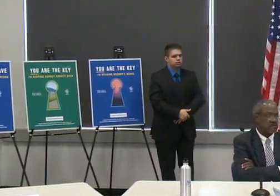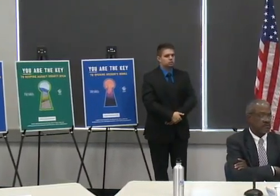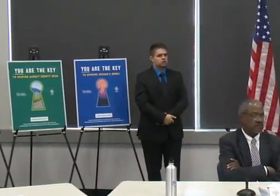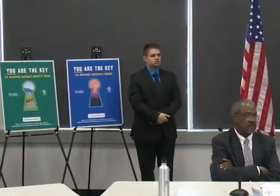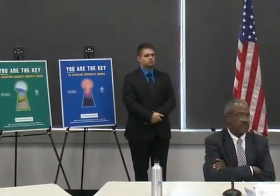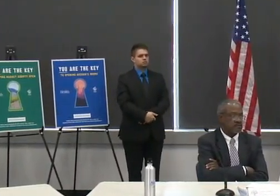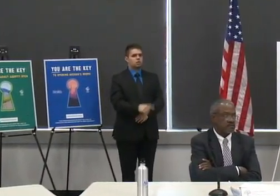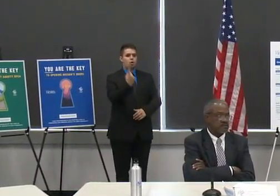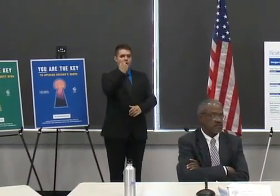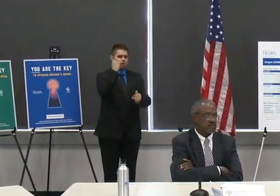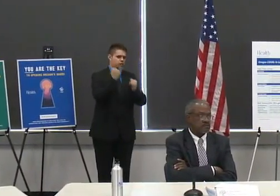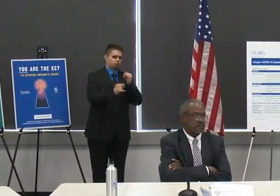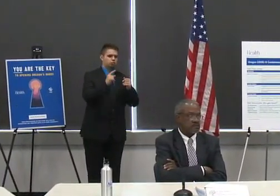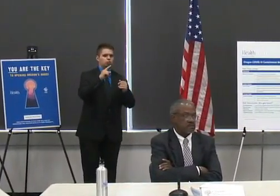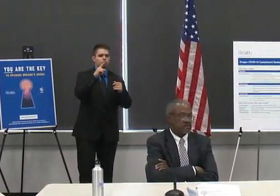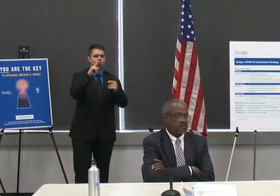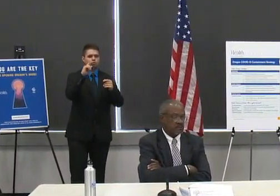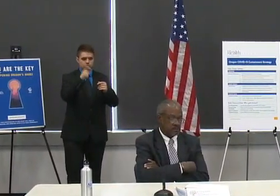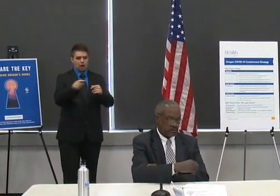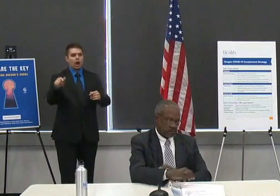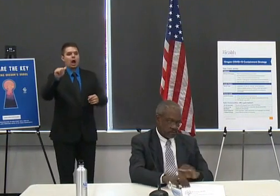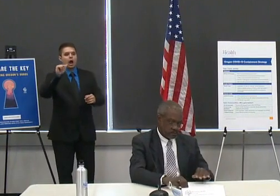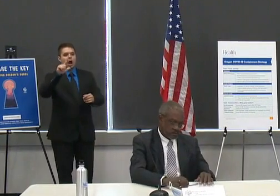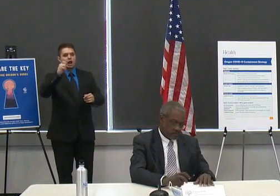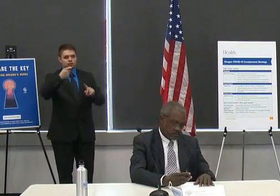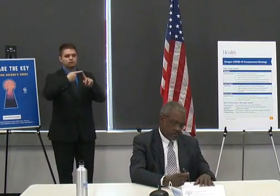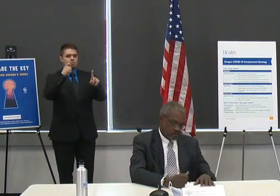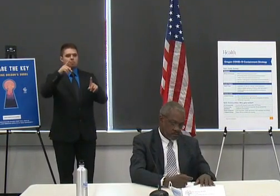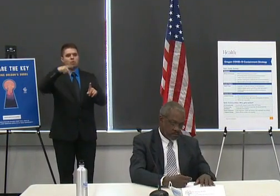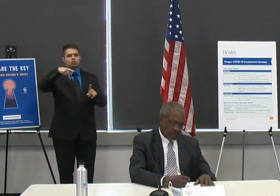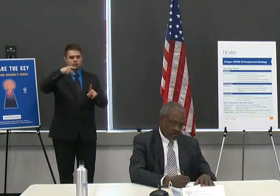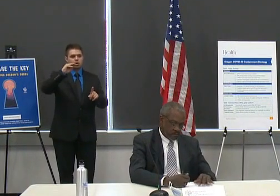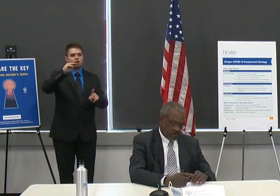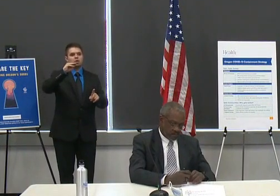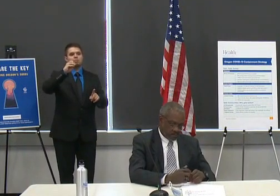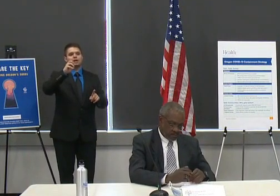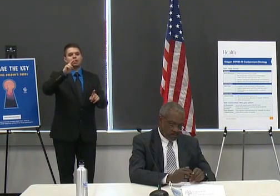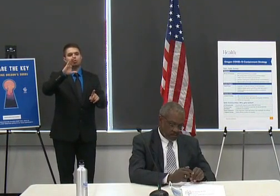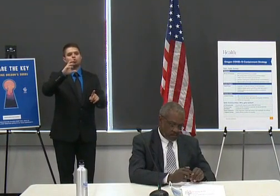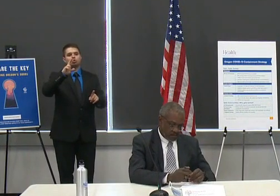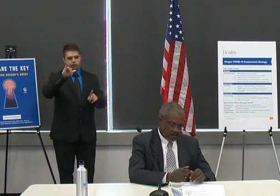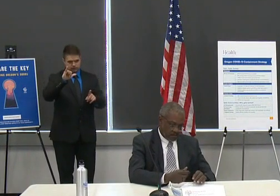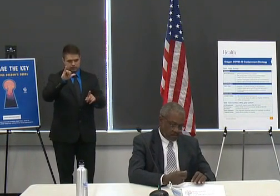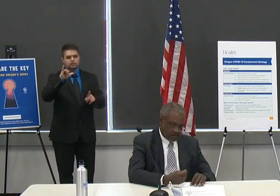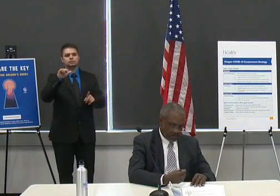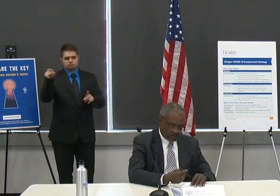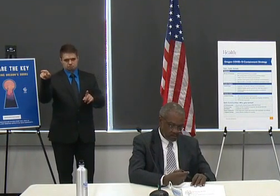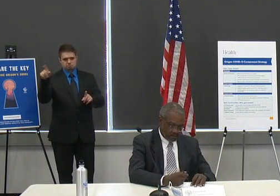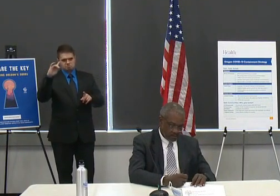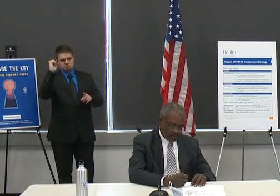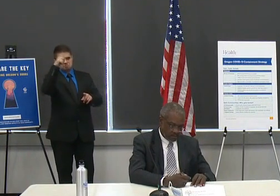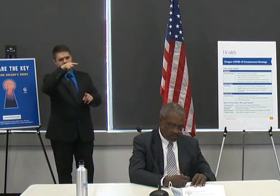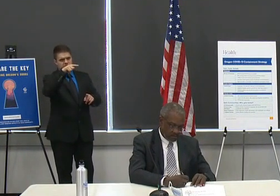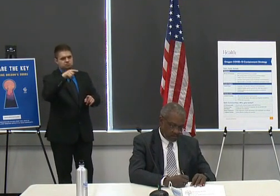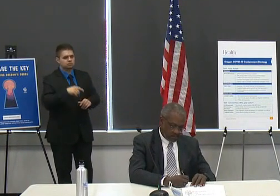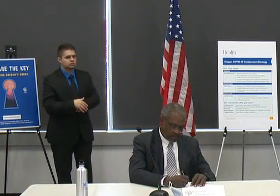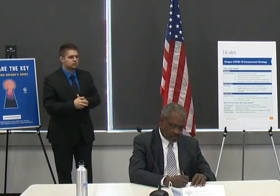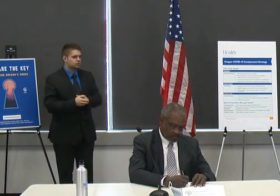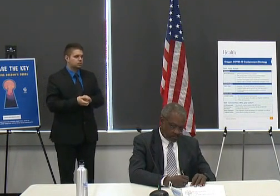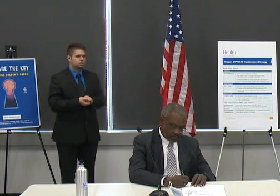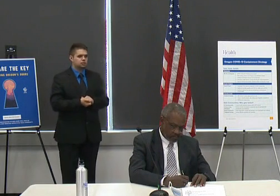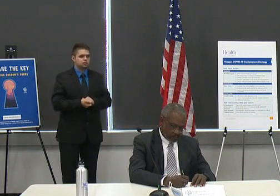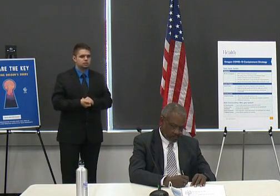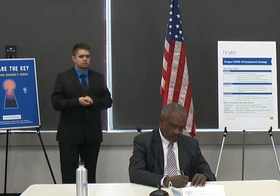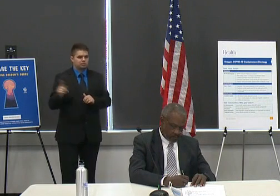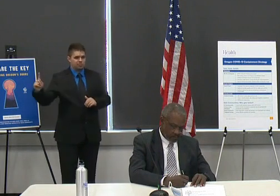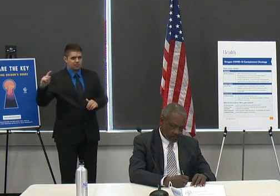thanks for having me um dr silenzlinger i have